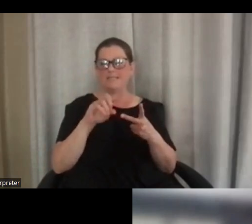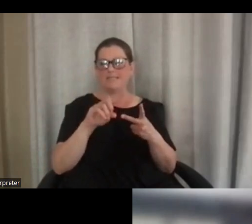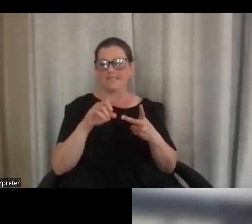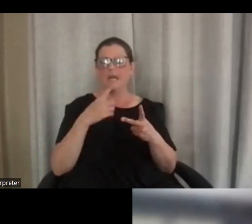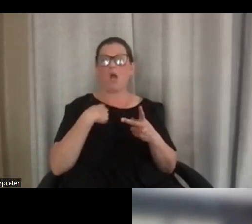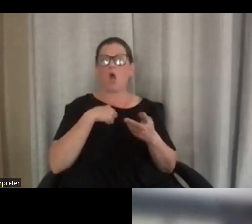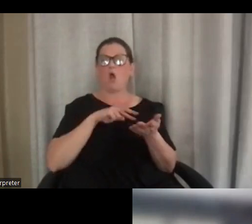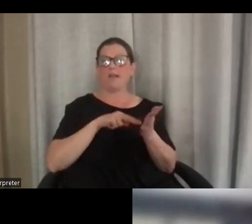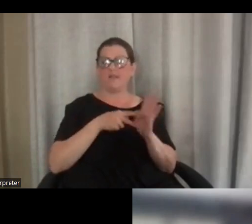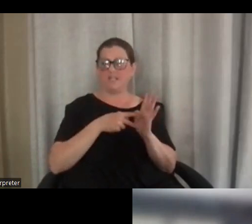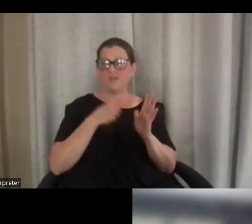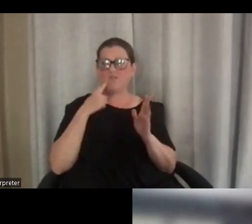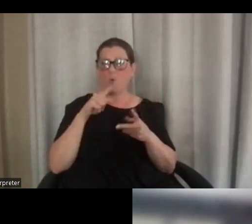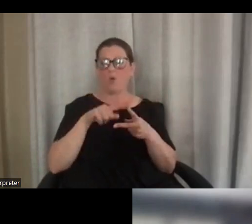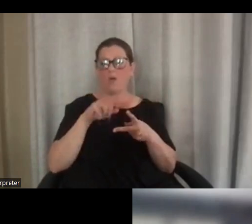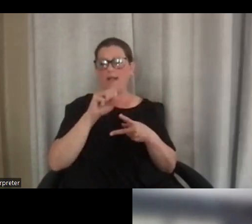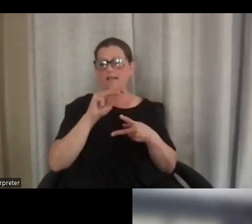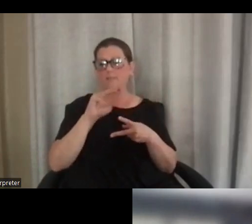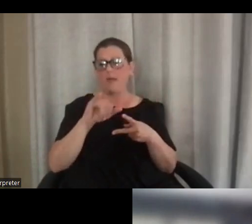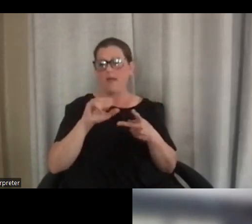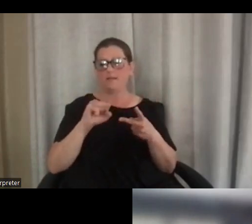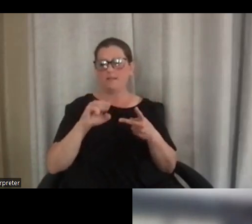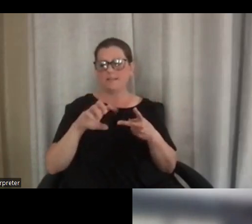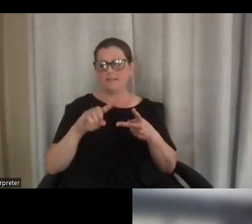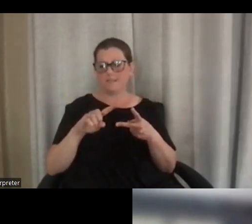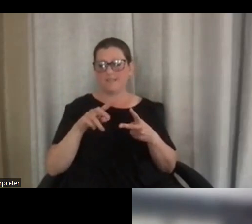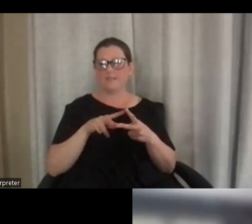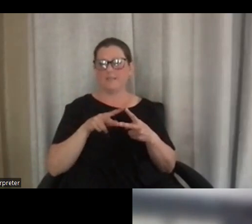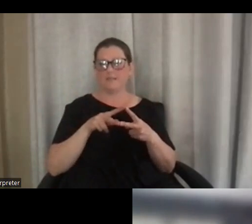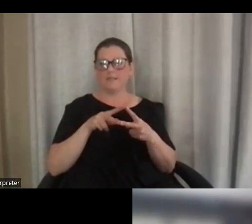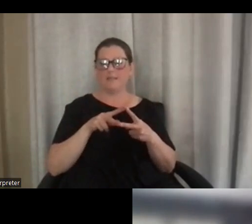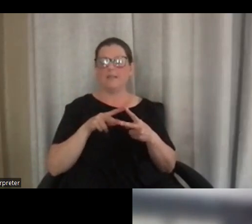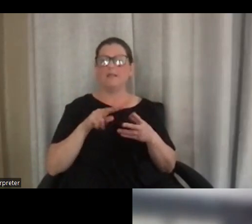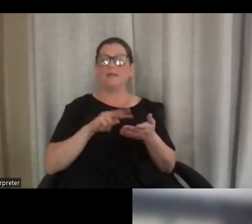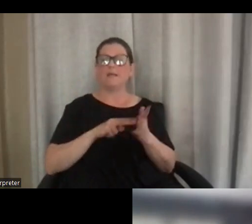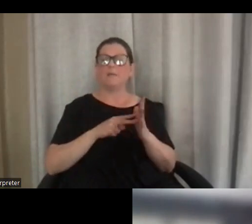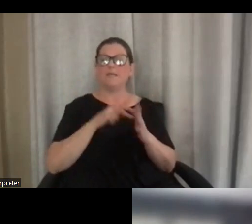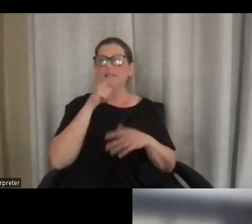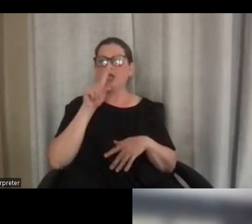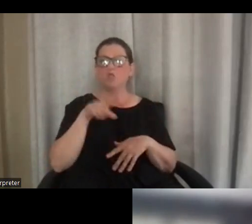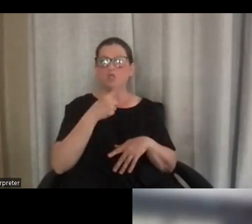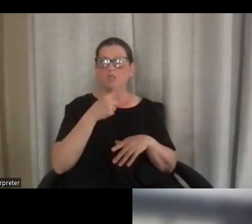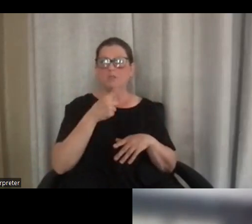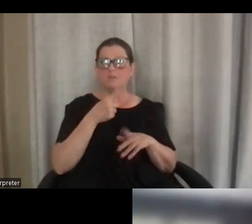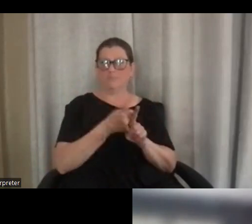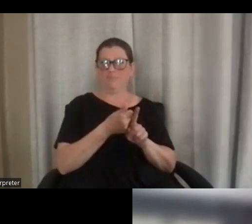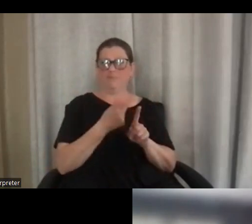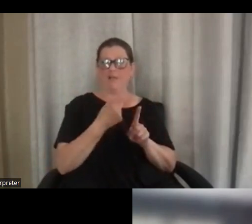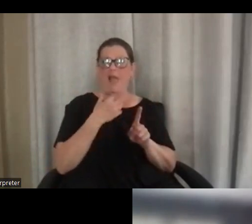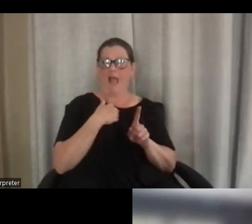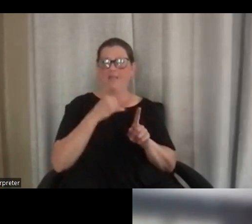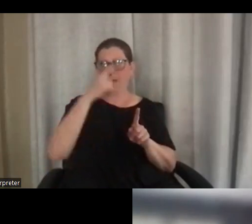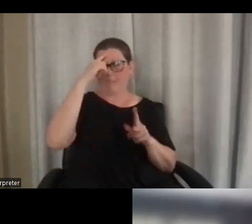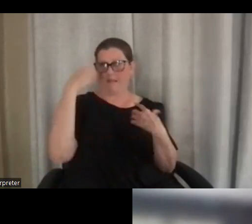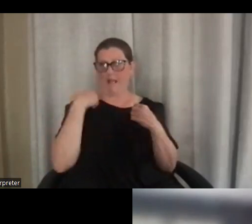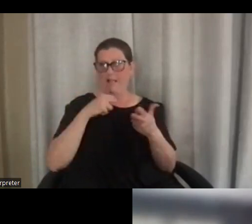of serious mental illness or serious emotional disturbance is not only is someone experiencing mental health conditions, but they're